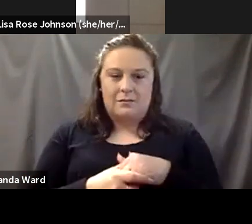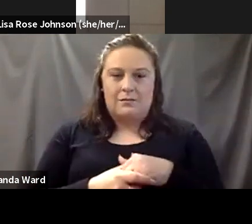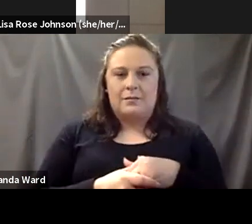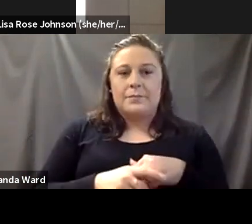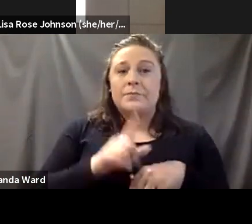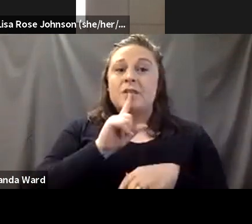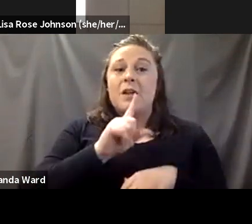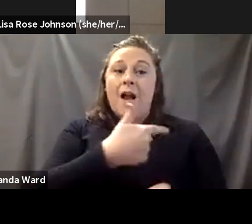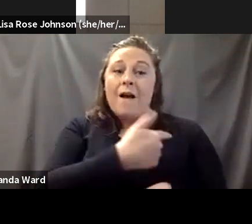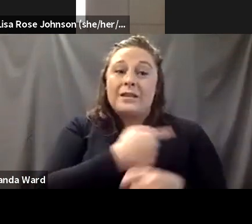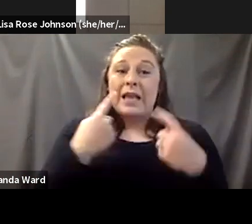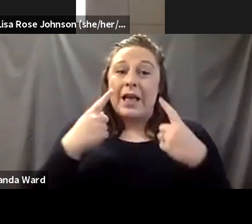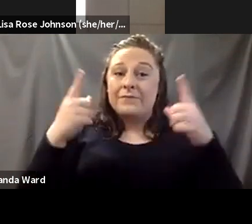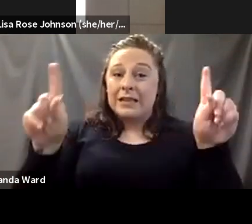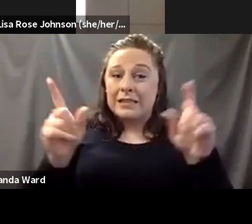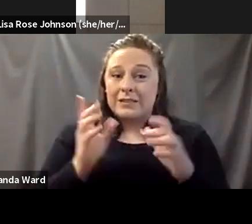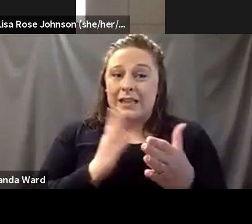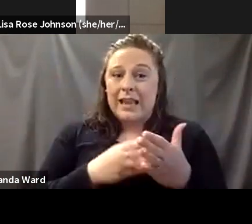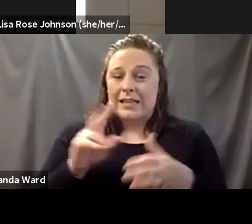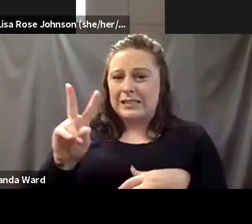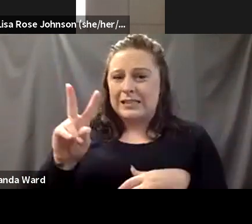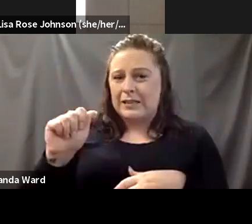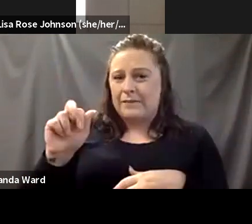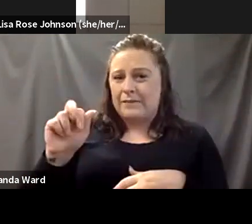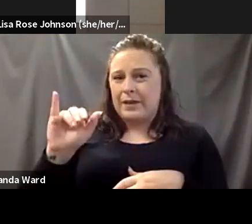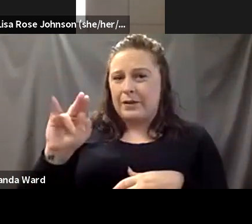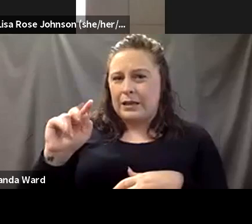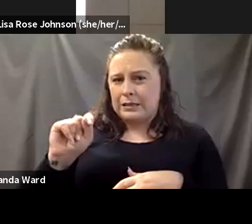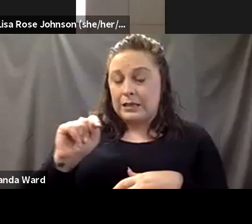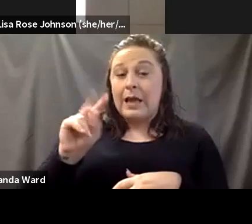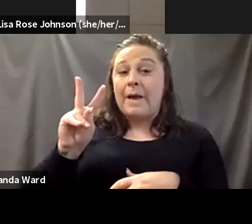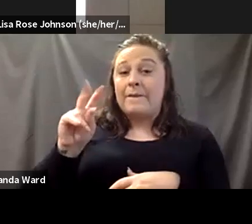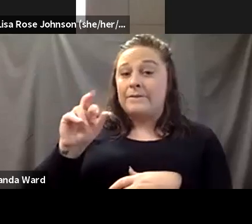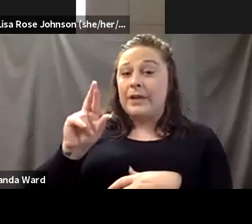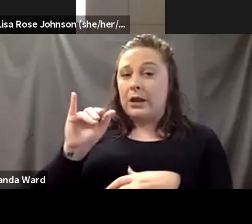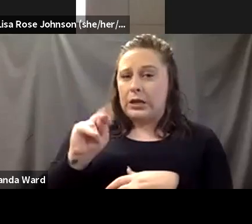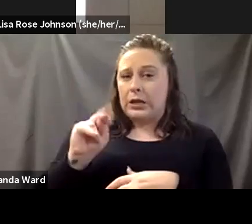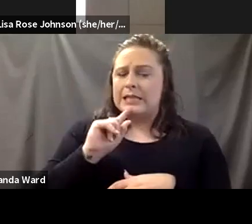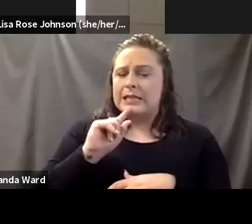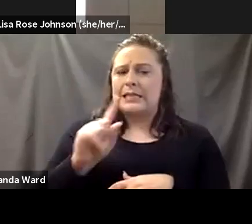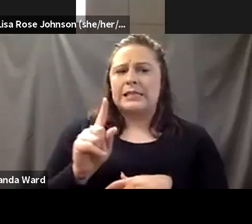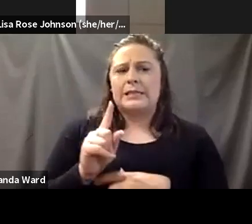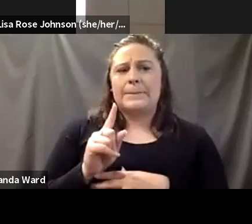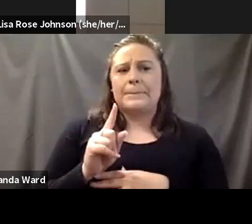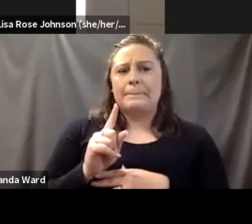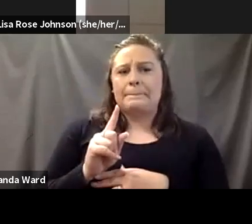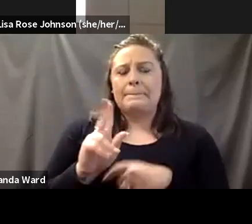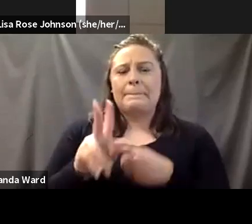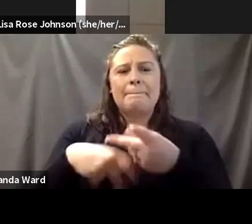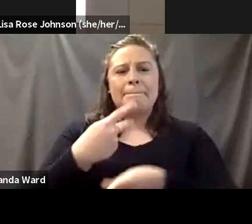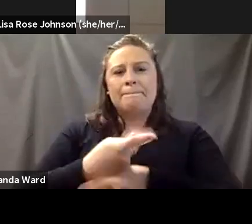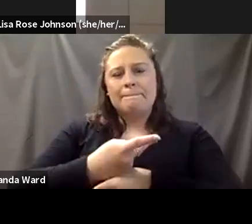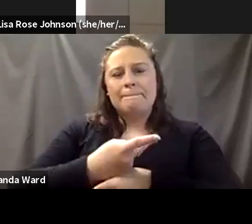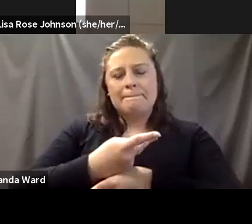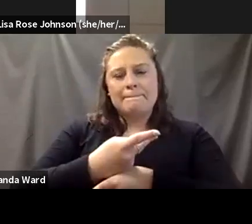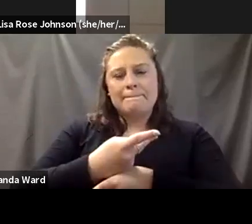Are vaccines effective against the variants? So a variant is just a set, it's just a type, it's a version